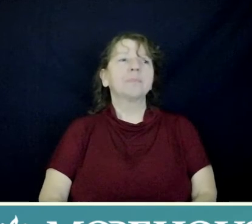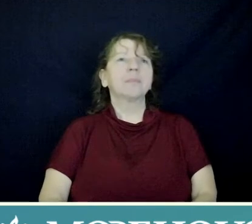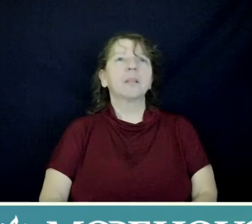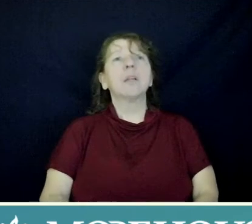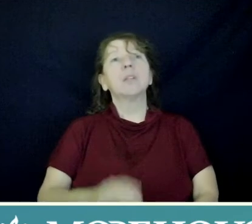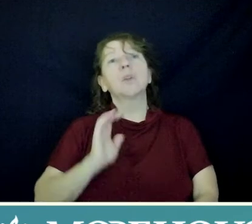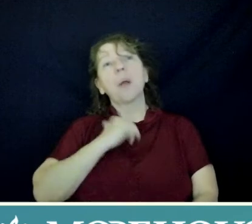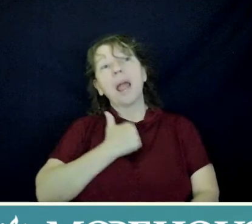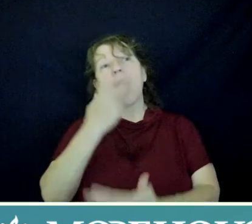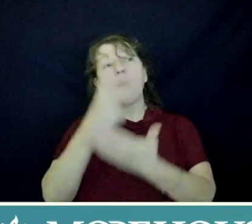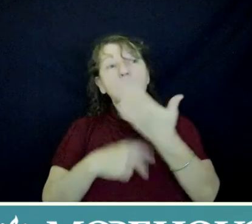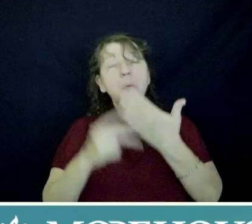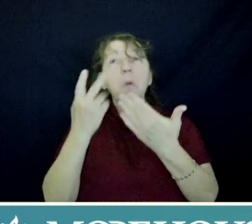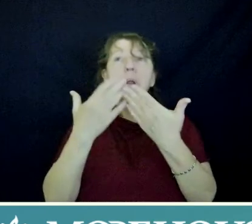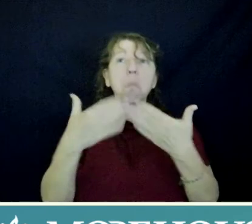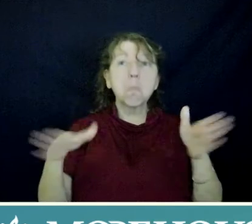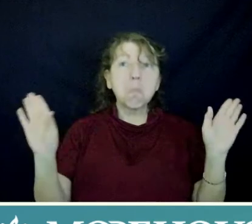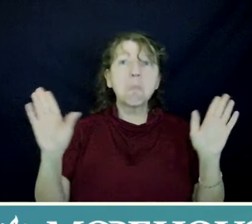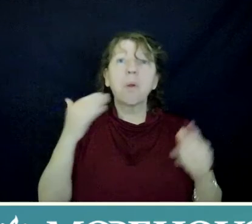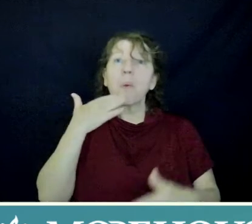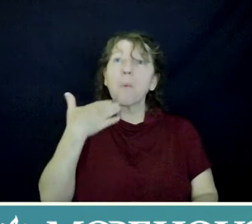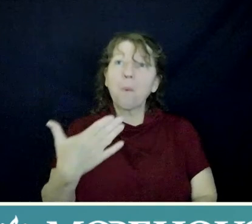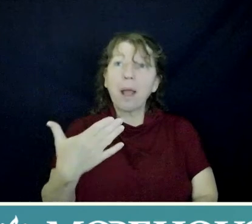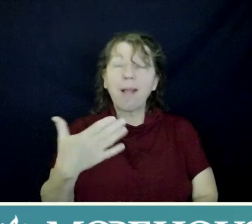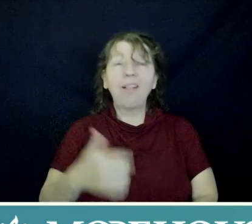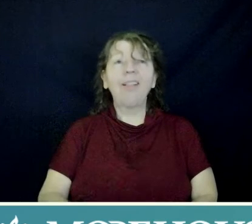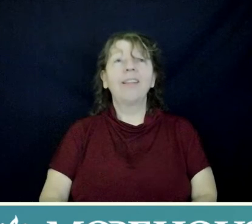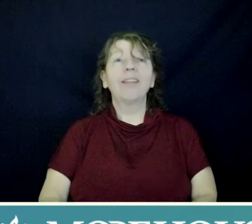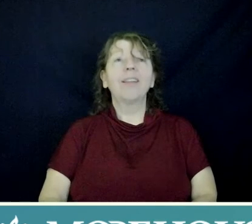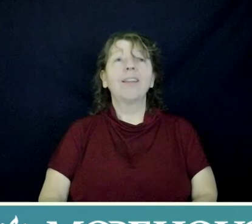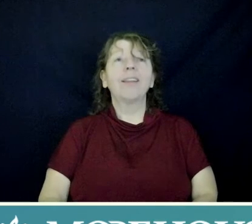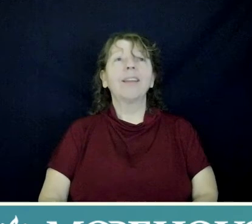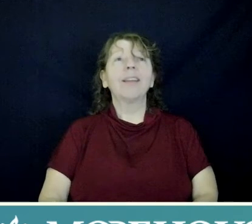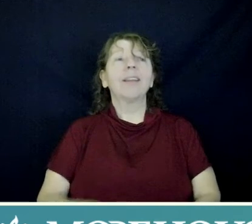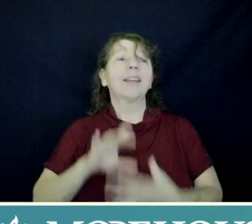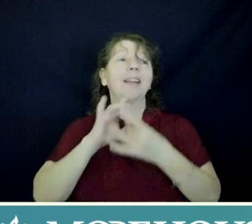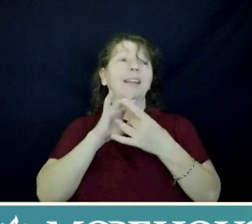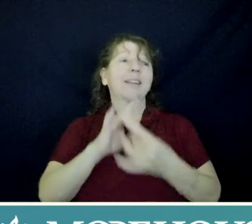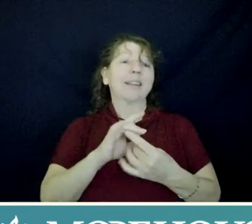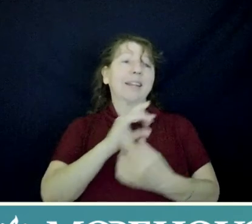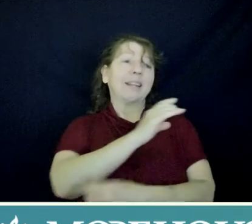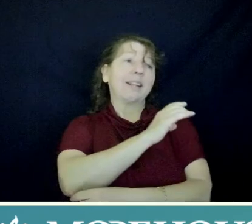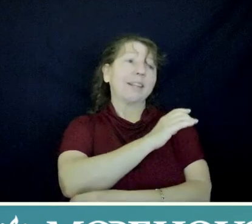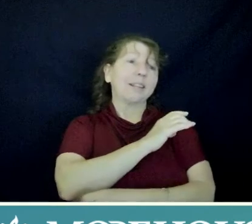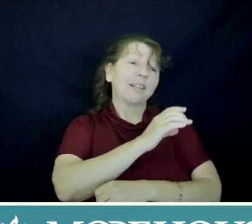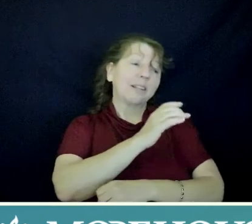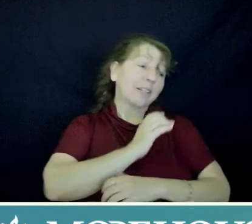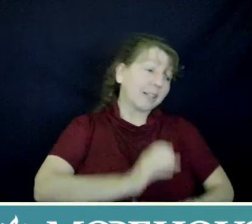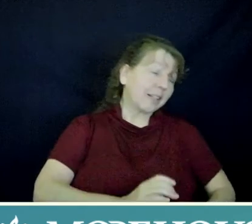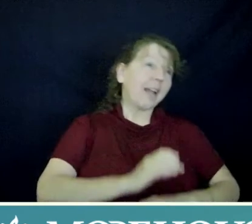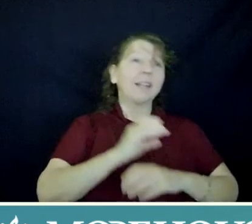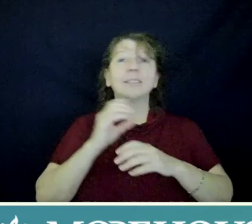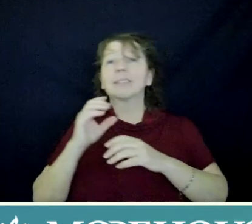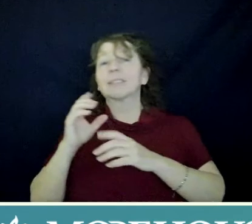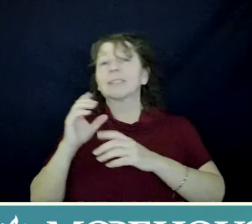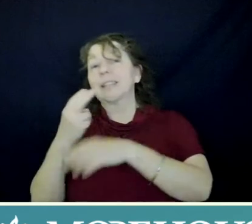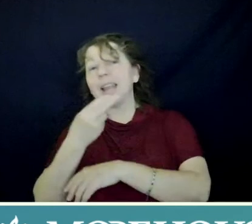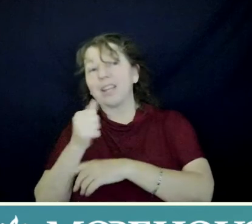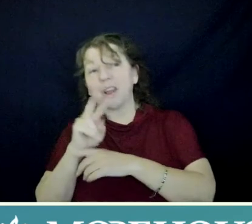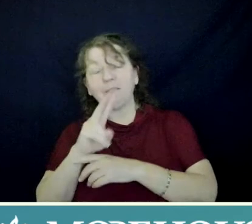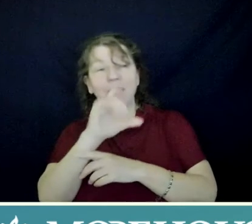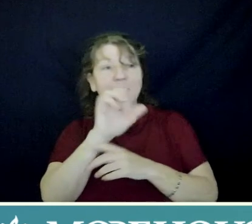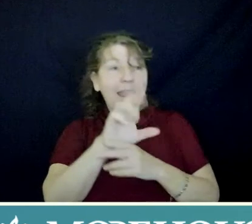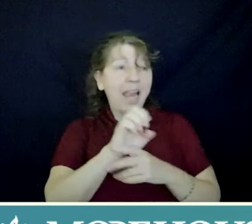we're doing well in terms of linking these clients to advanced HIV care. As of January up to